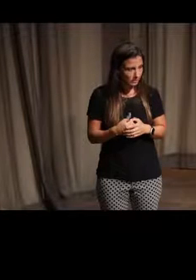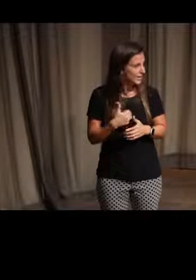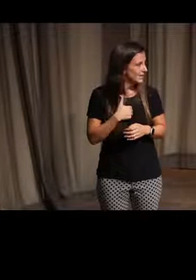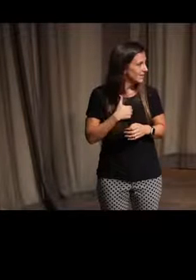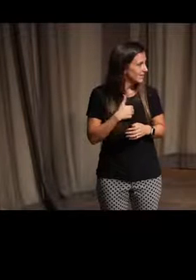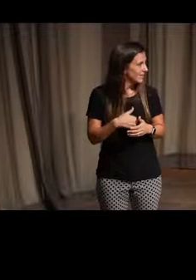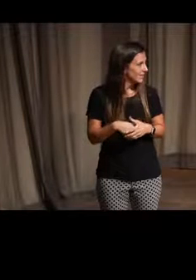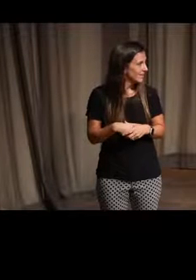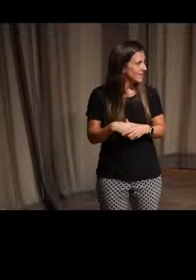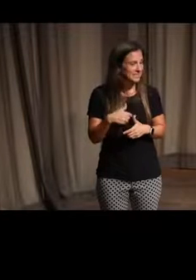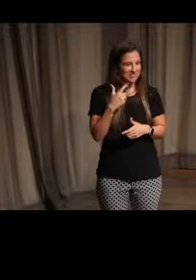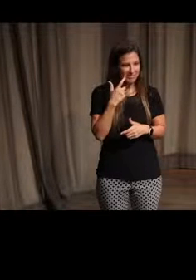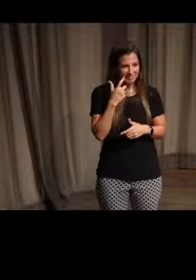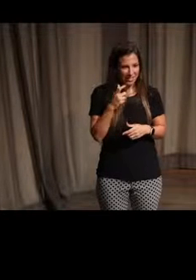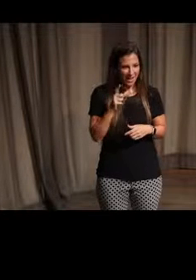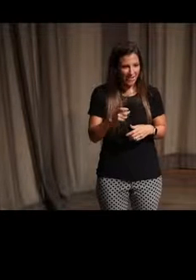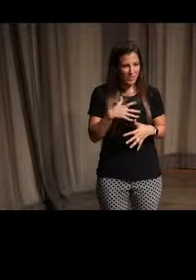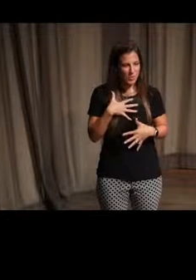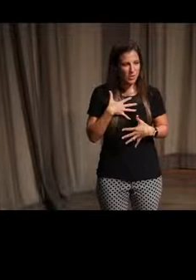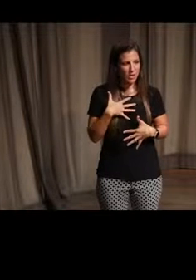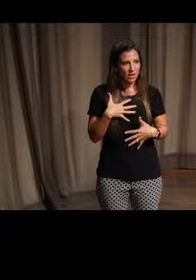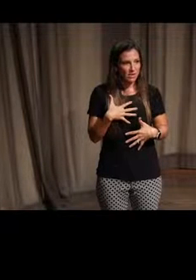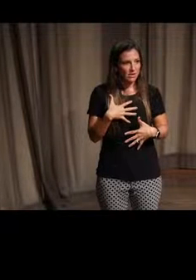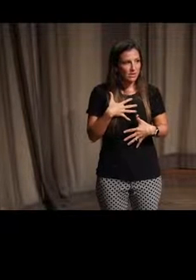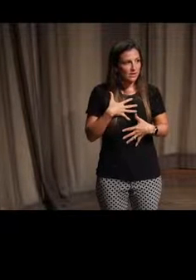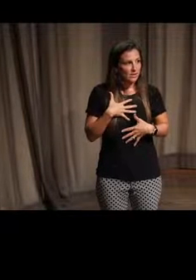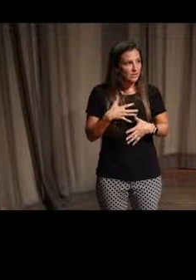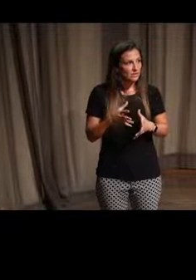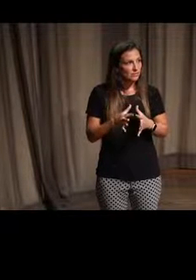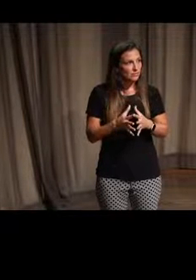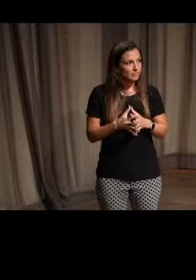sorry, I just have to breathe out a second.